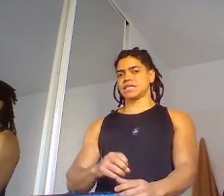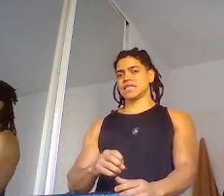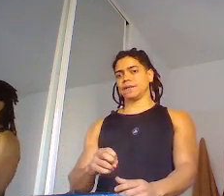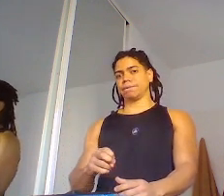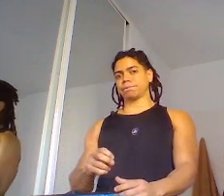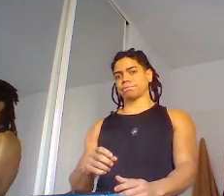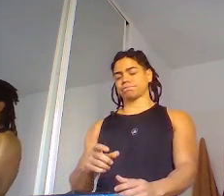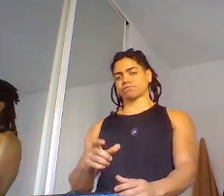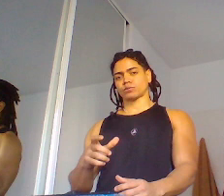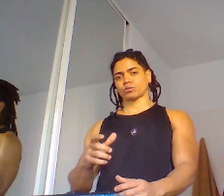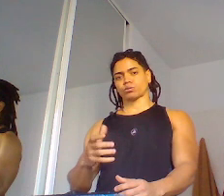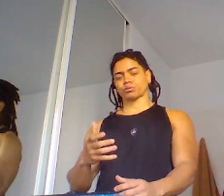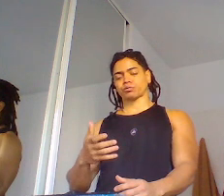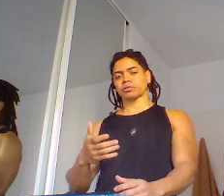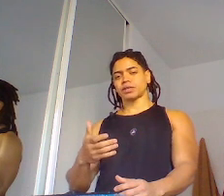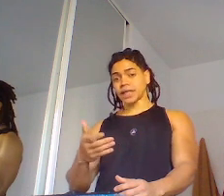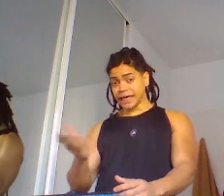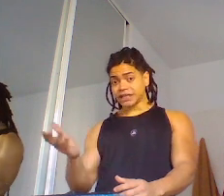The